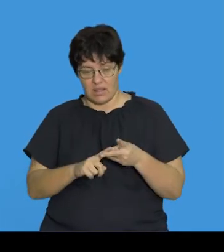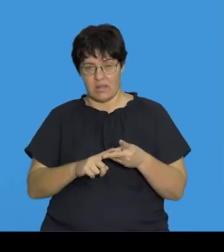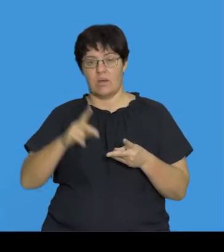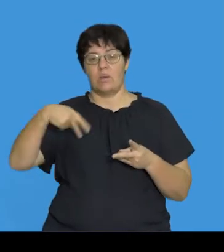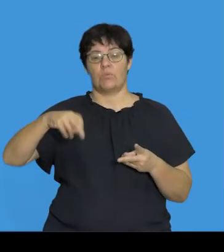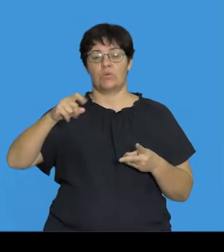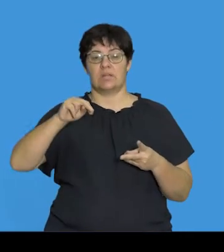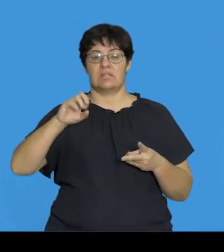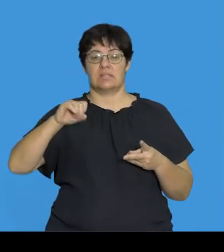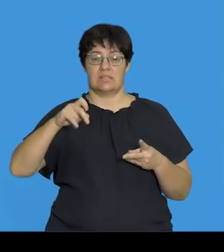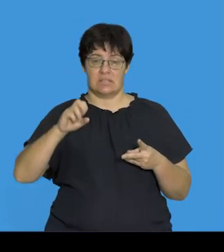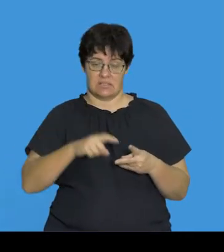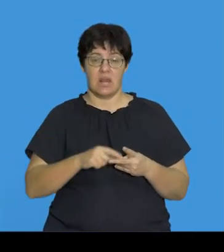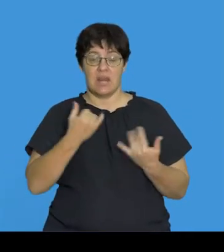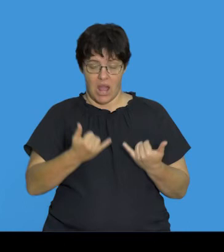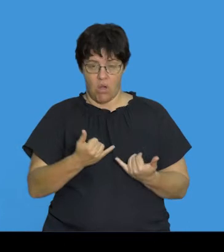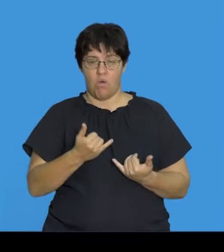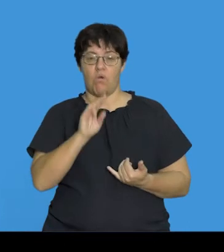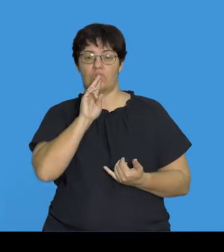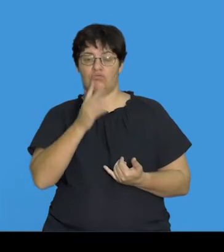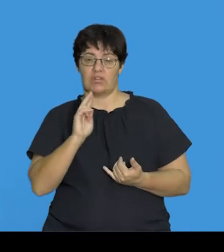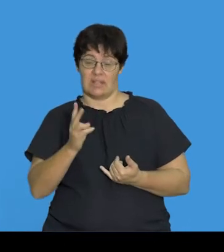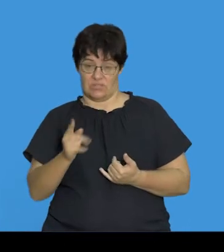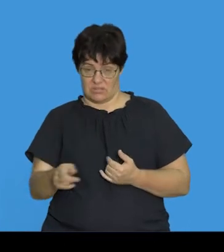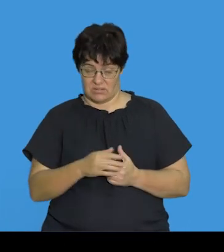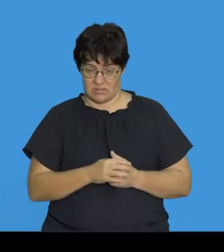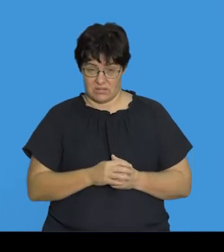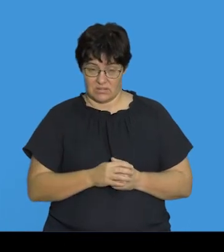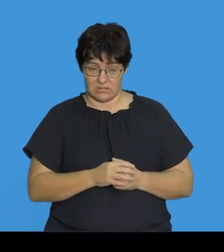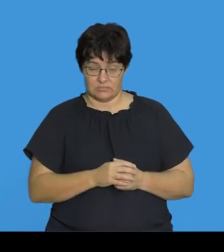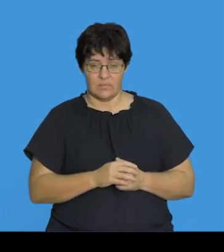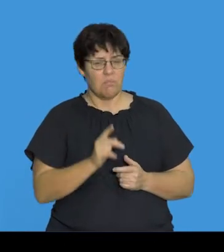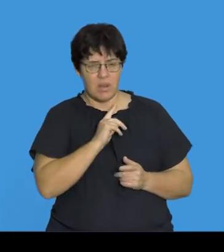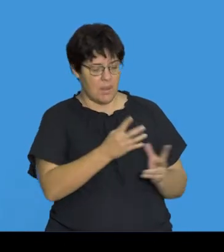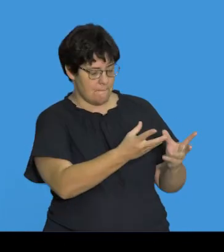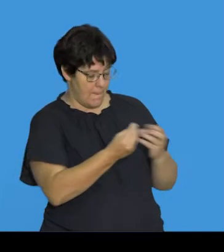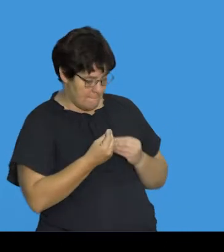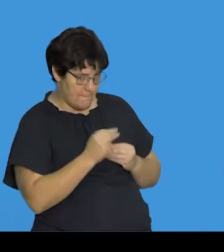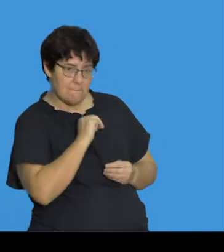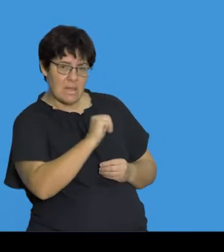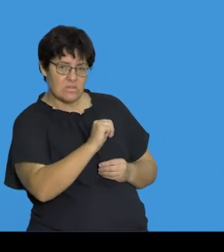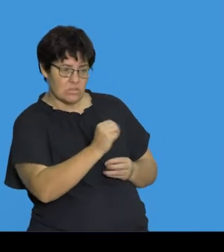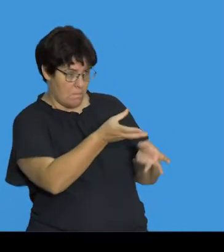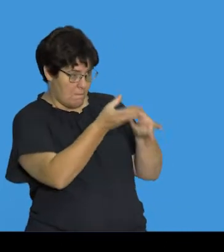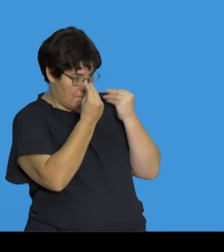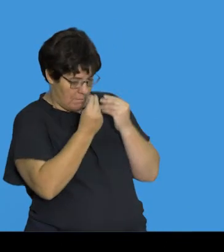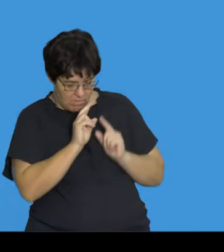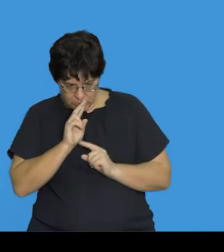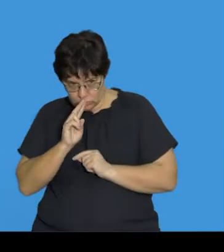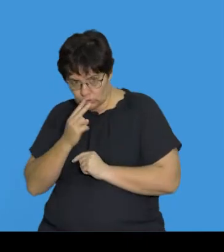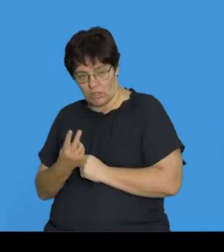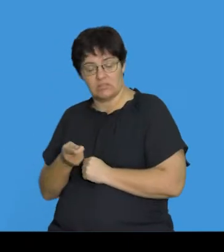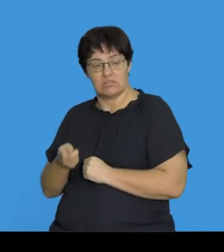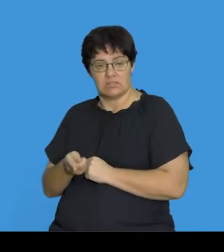of protein synthesis, which is called translation. As I mentioned, the term translation refers to changing the